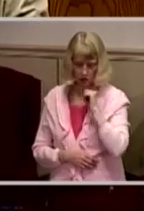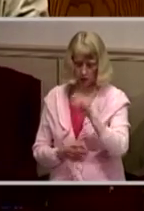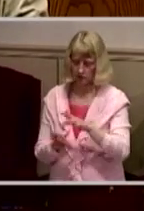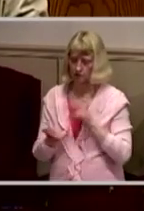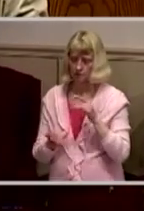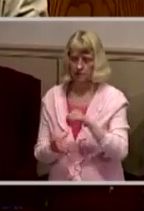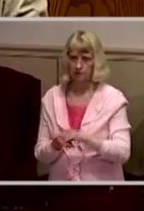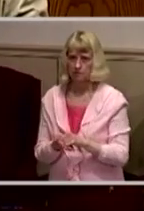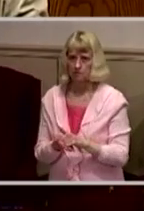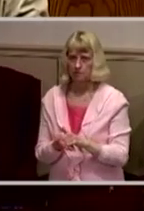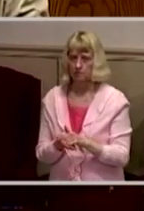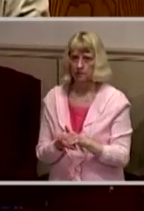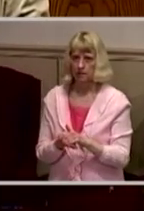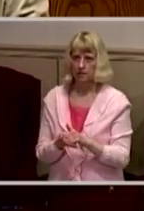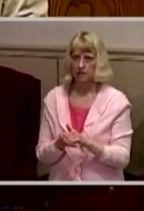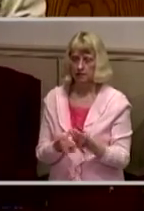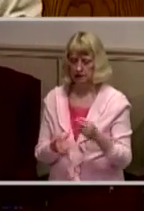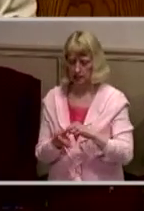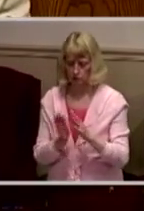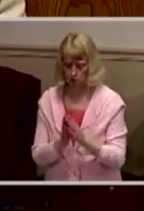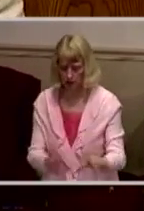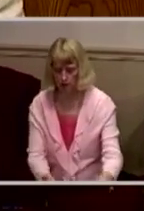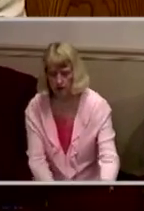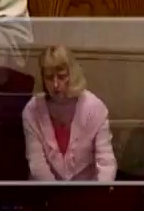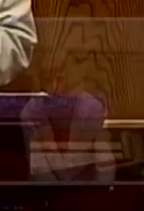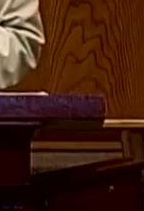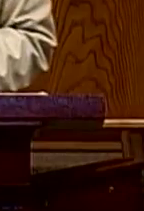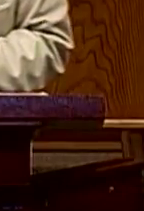for granted. Let's stand for prayer.